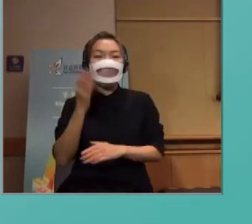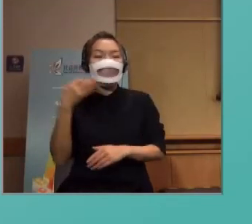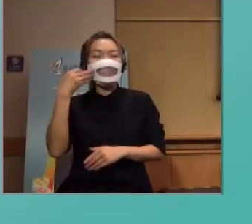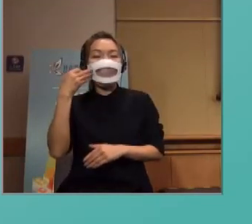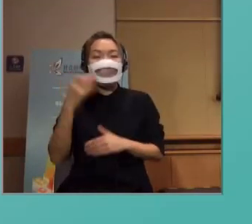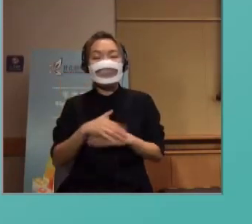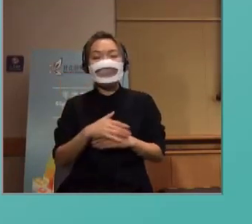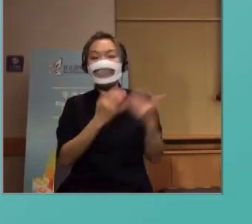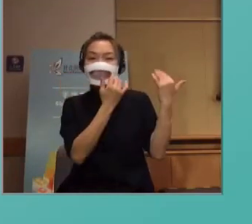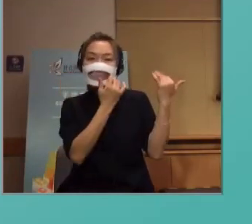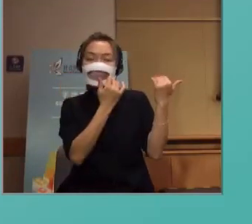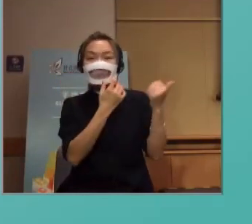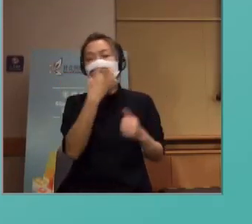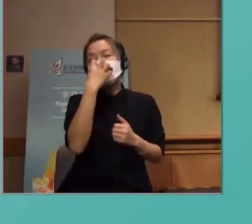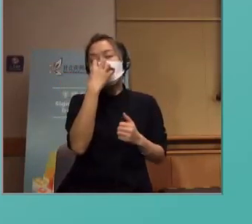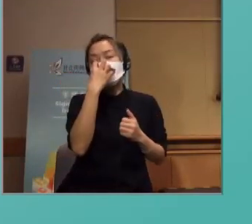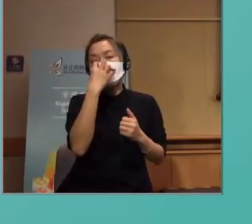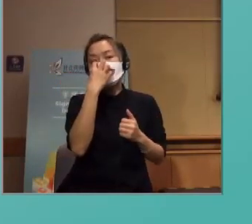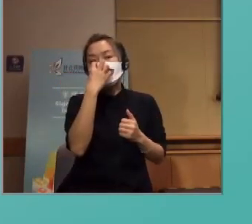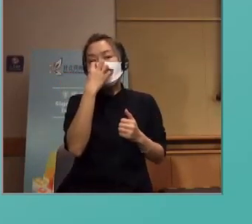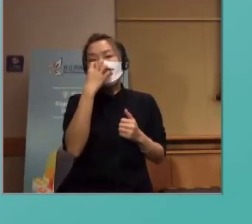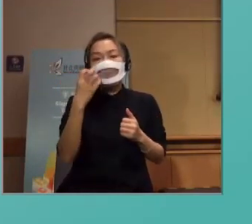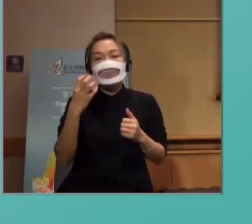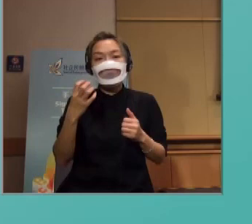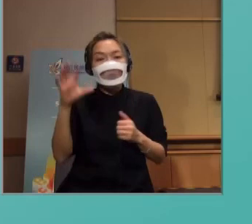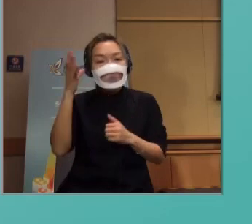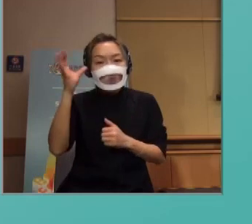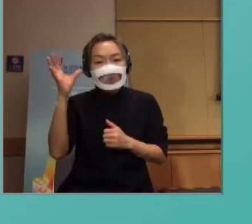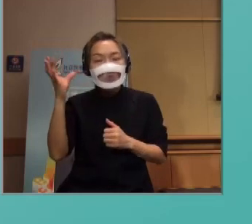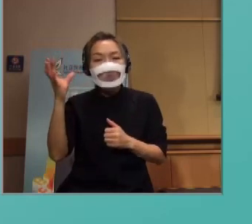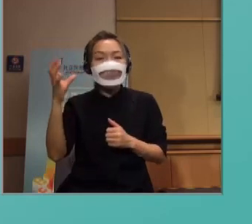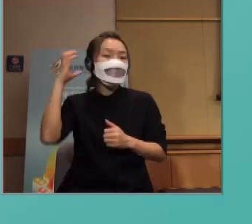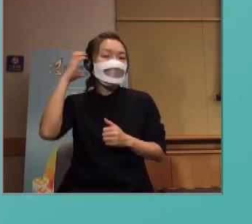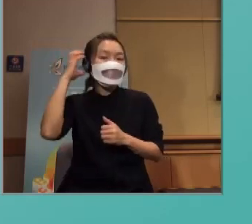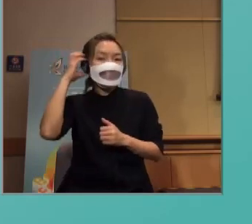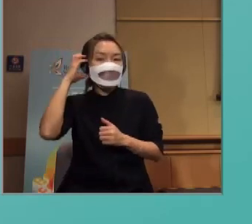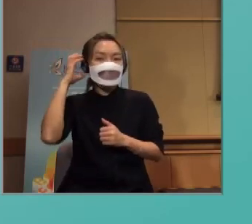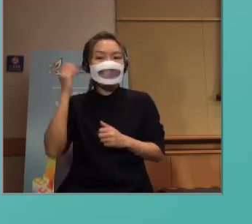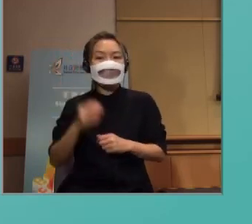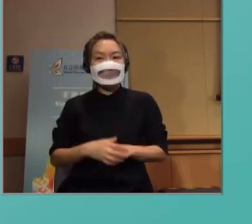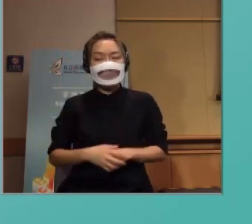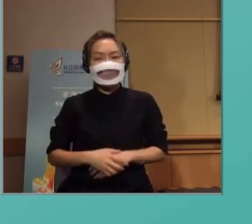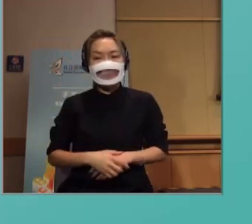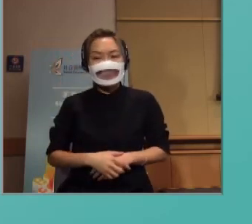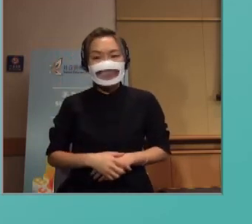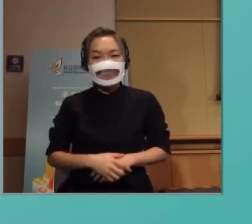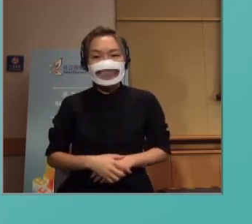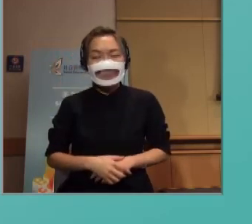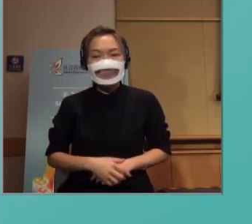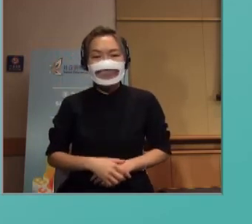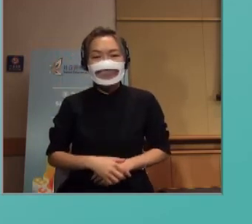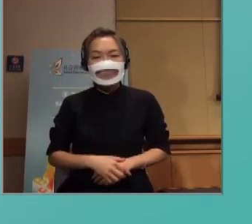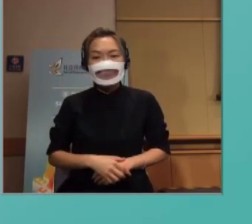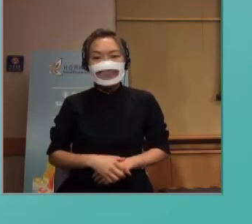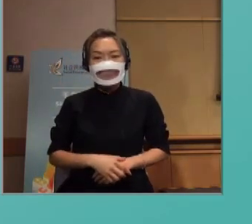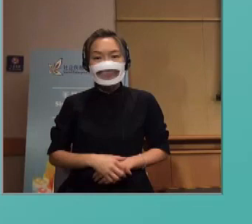Joshua. And we're all friends now. And we're all friends with you all too. And do reach out and let's stay in touch. And